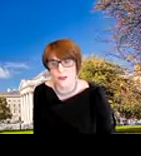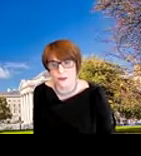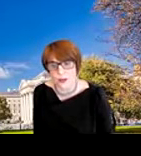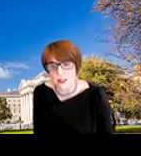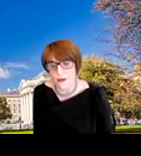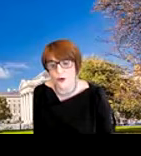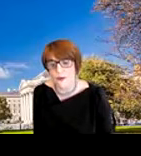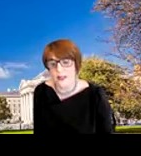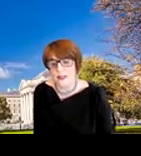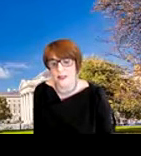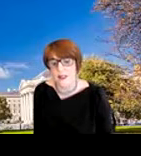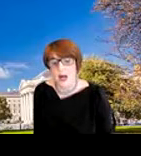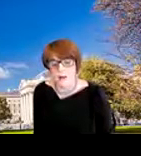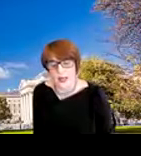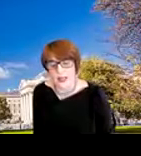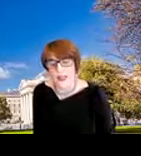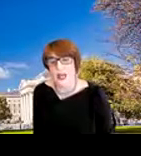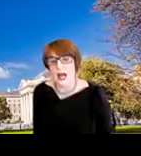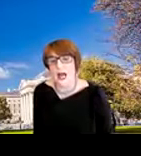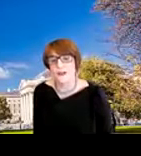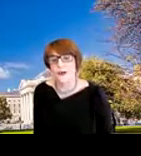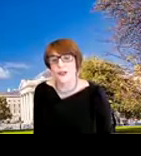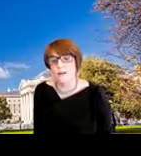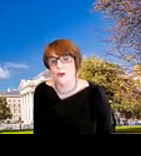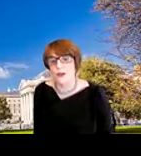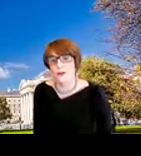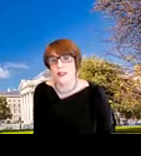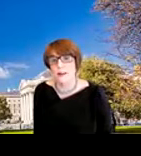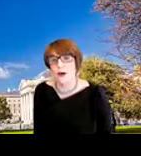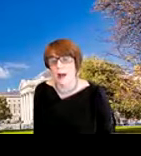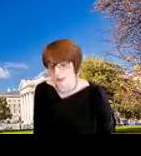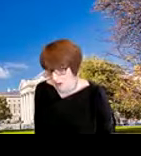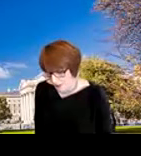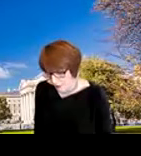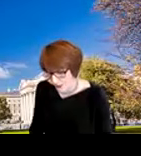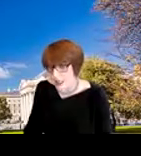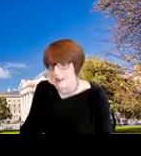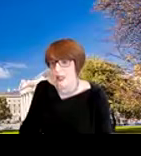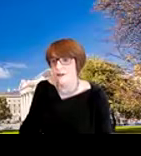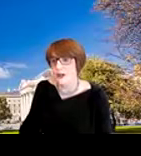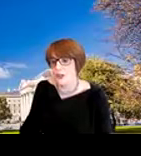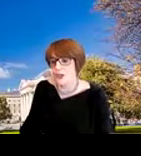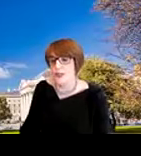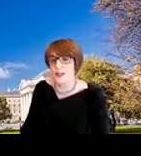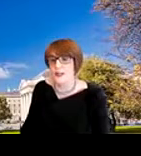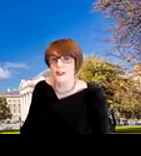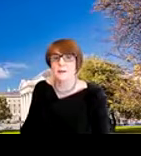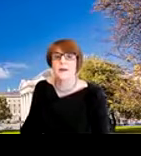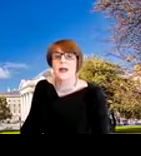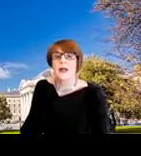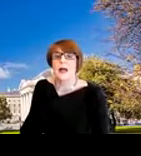most at risk of COVID-19, of getting it, and those at most at risk perhaps of adverse side effects should they get